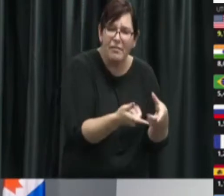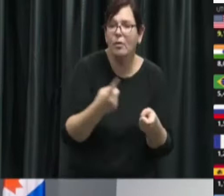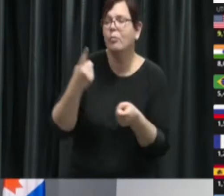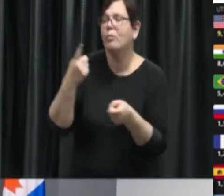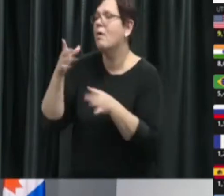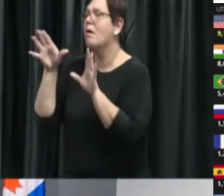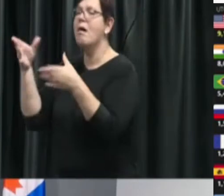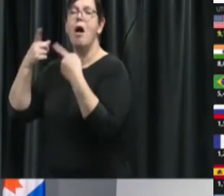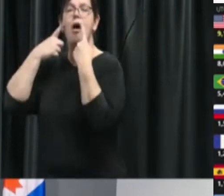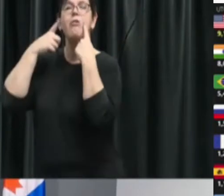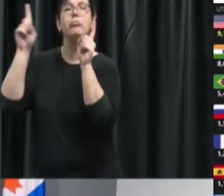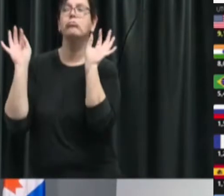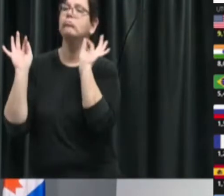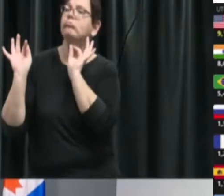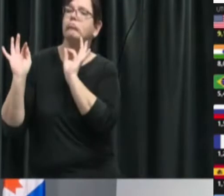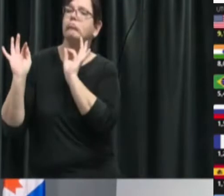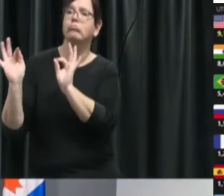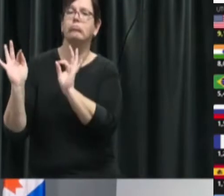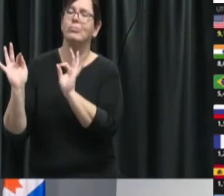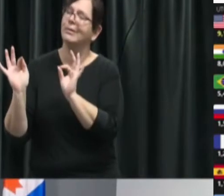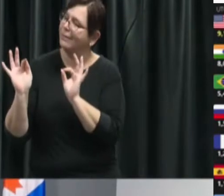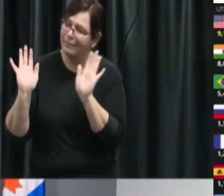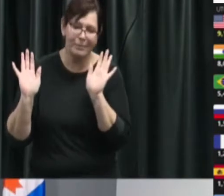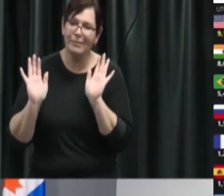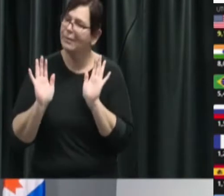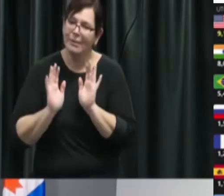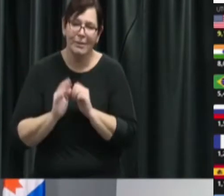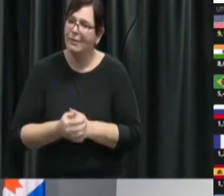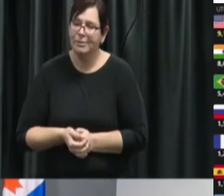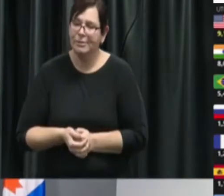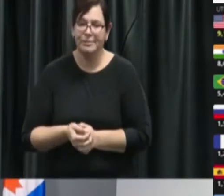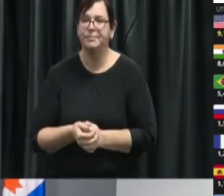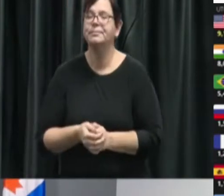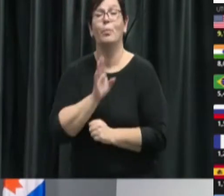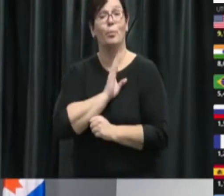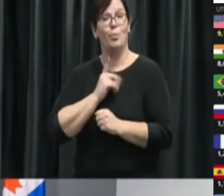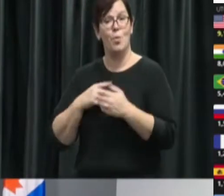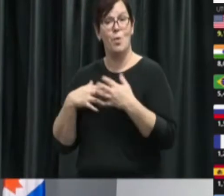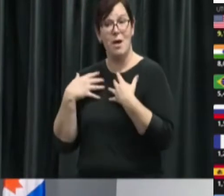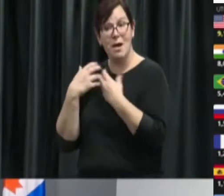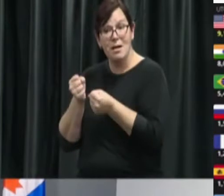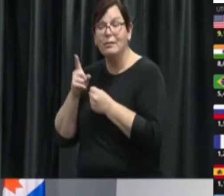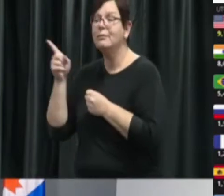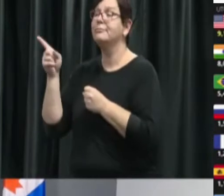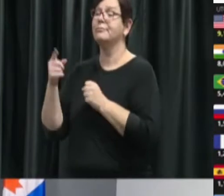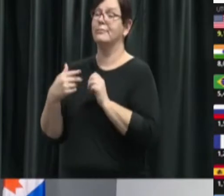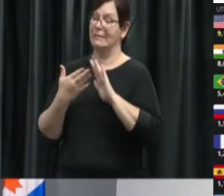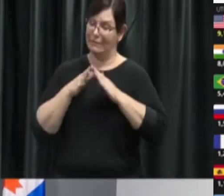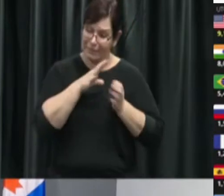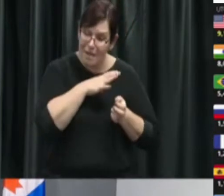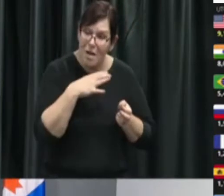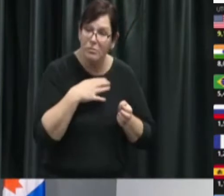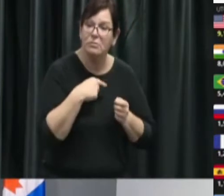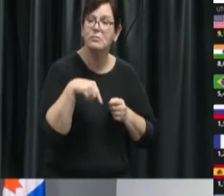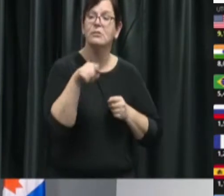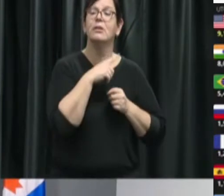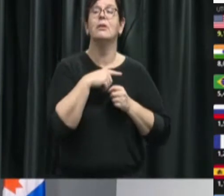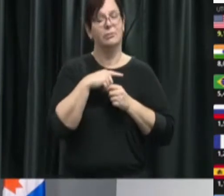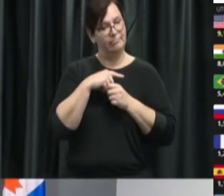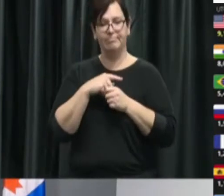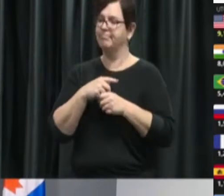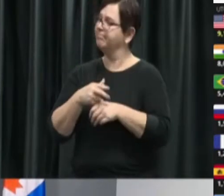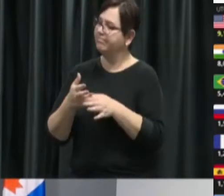This is why our Board of Health and City Council called for the creation of a COVID-19 response equity action plan by